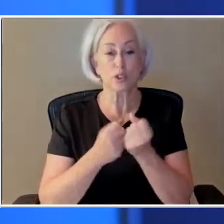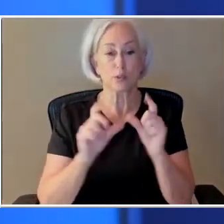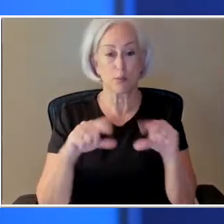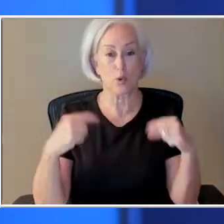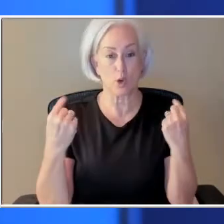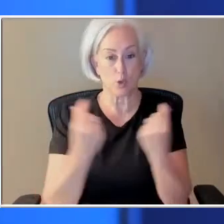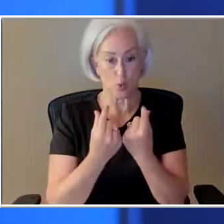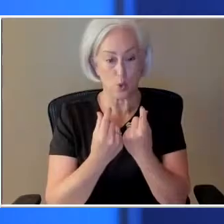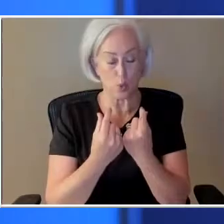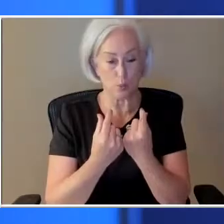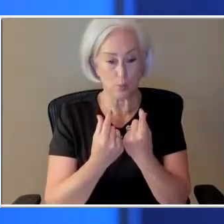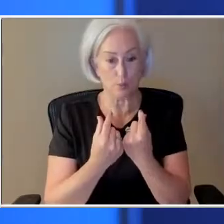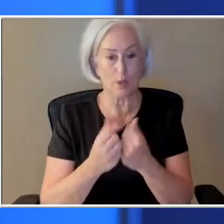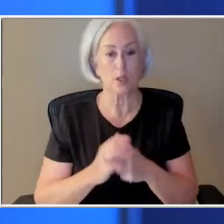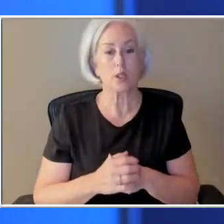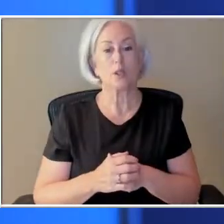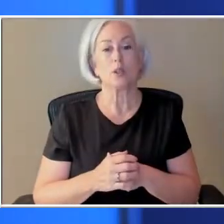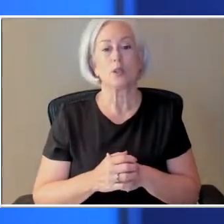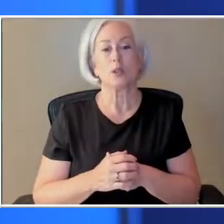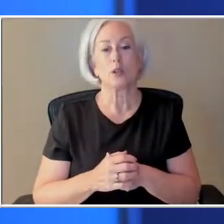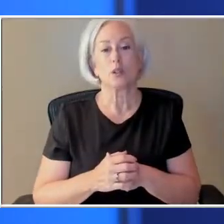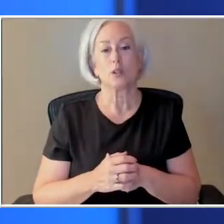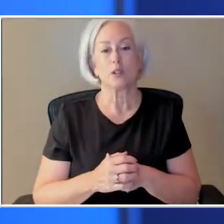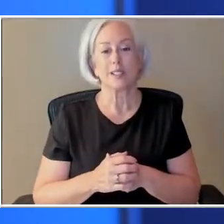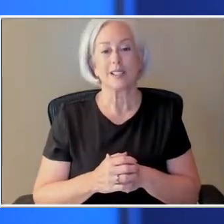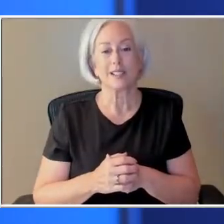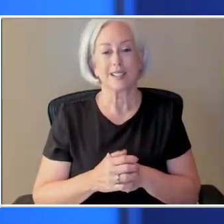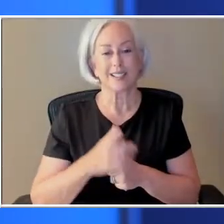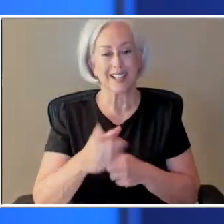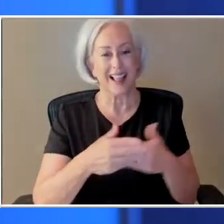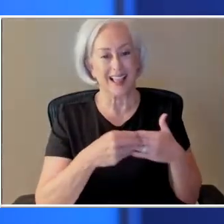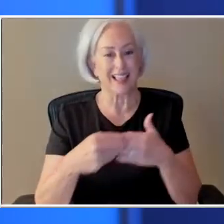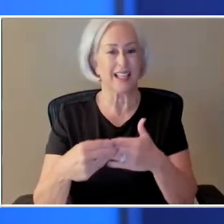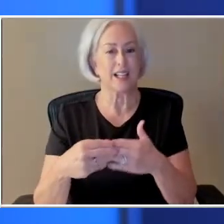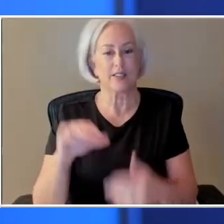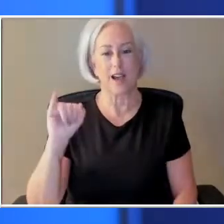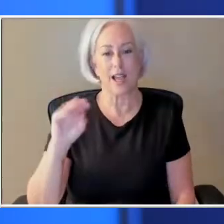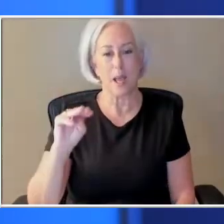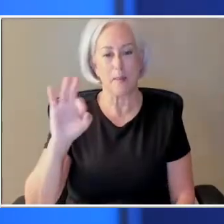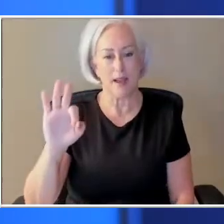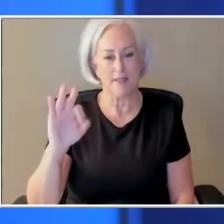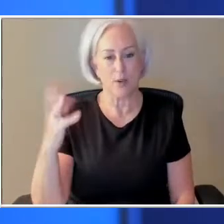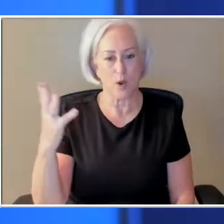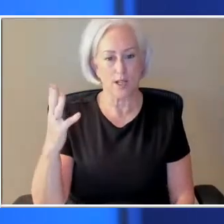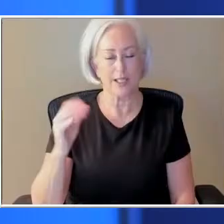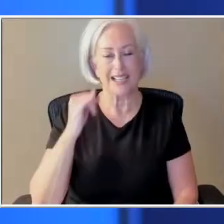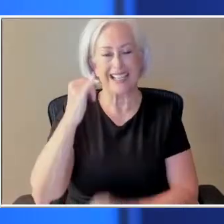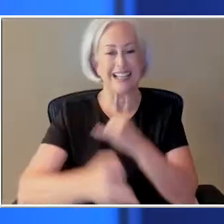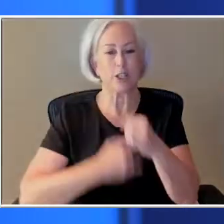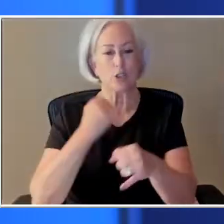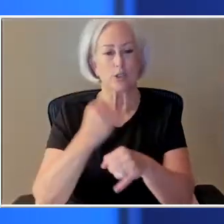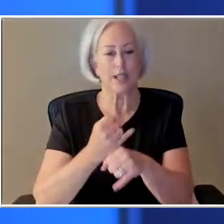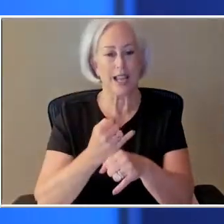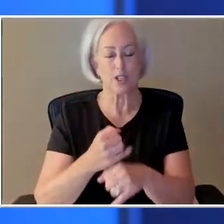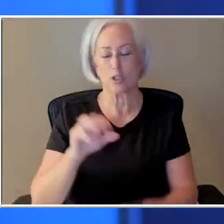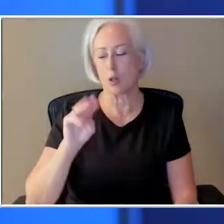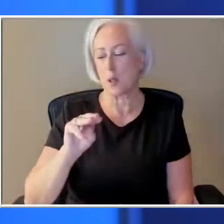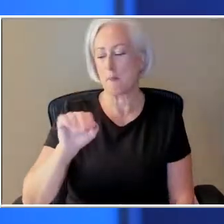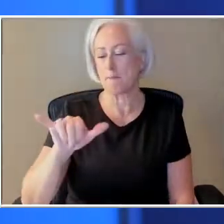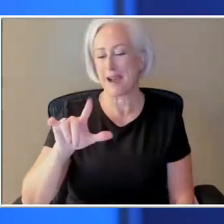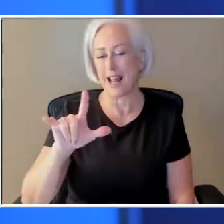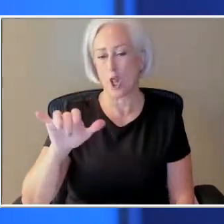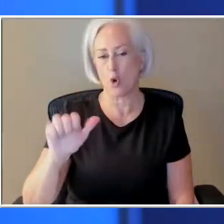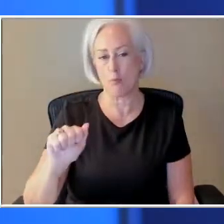group in town. What does IMF stand for? International Myeloma Foundation. Got it. So your support group. It's